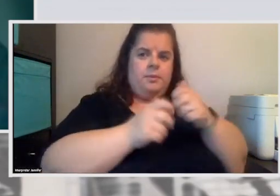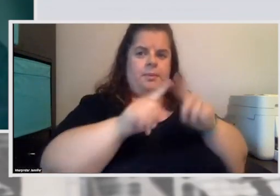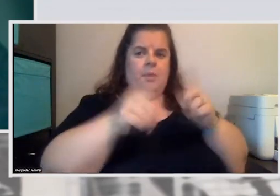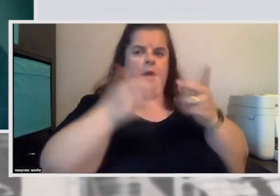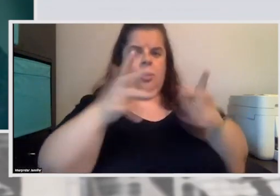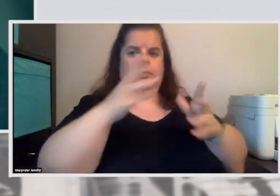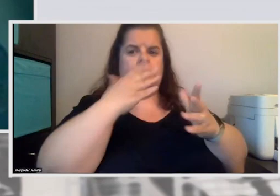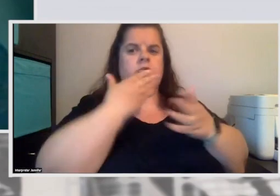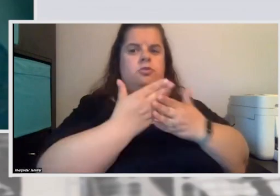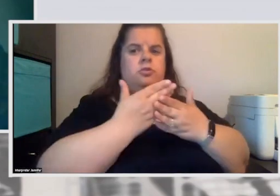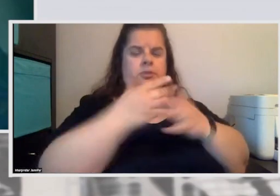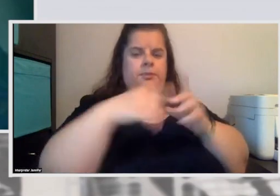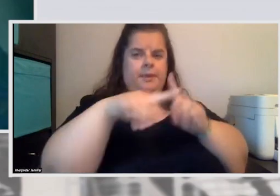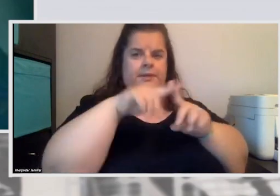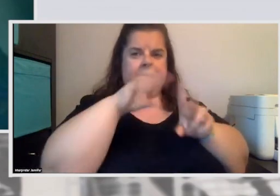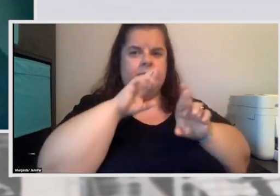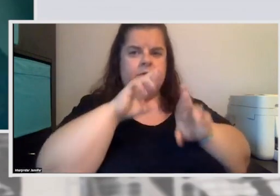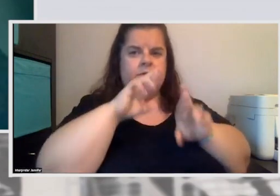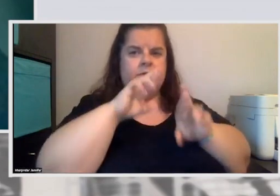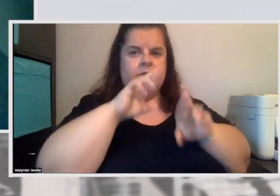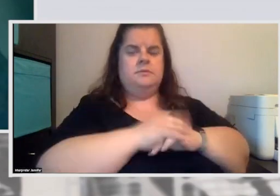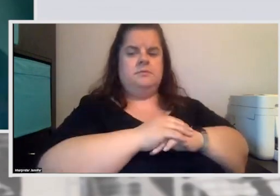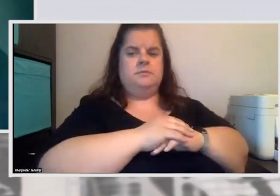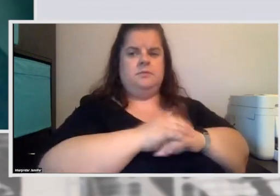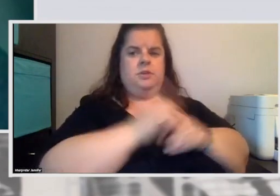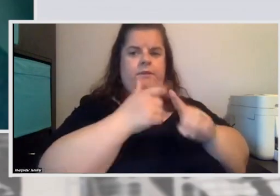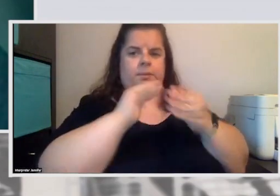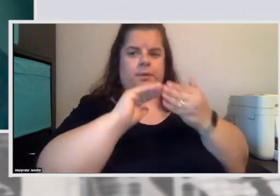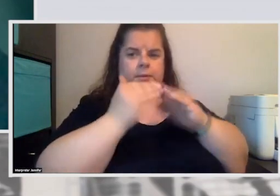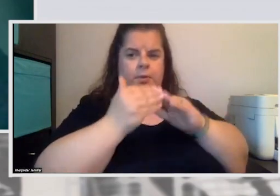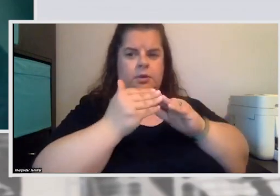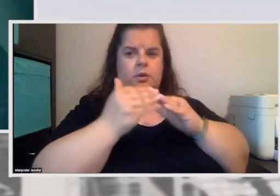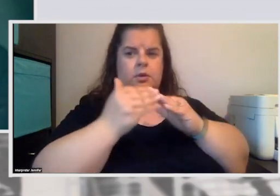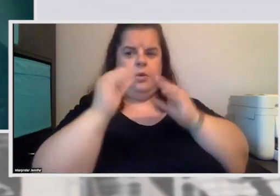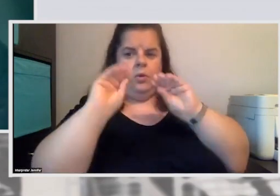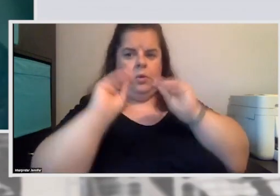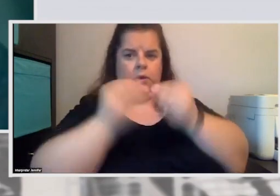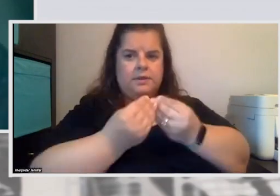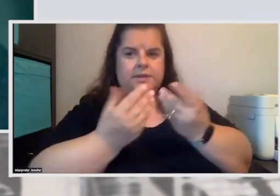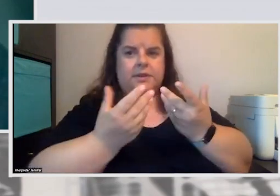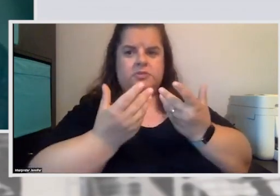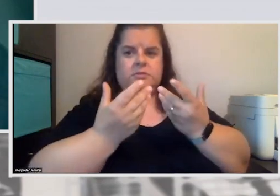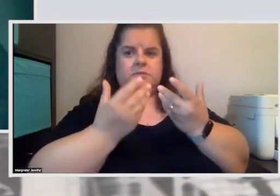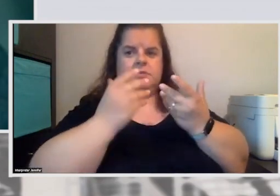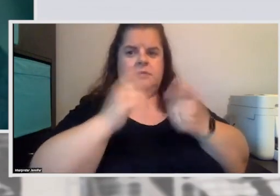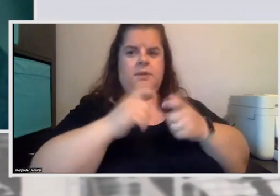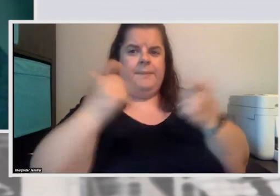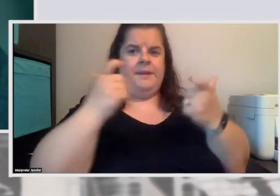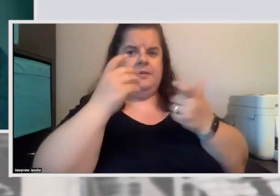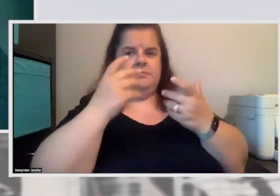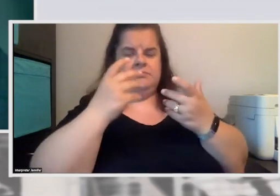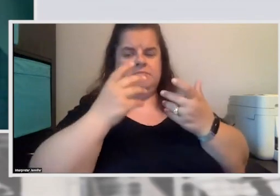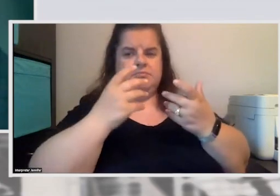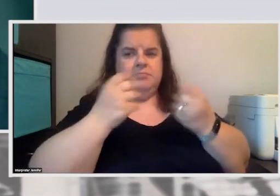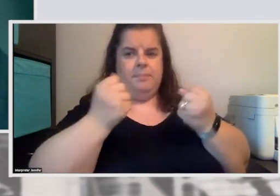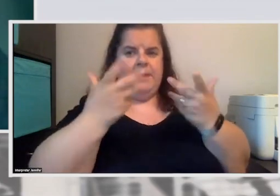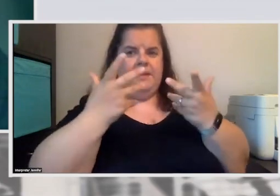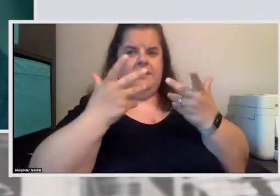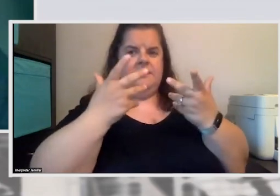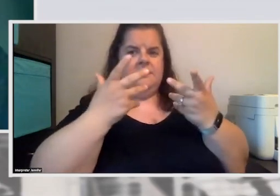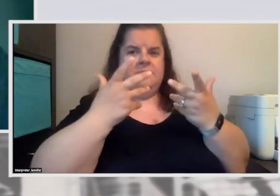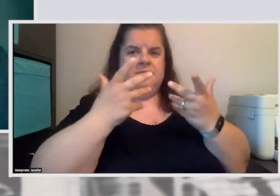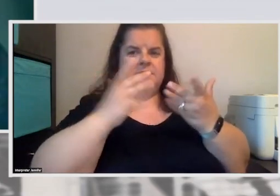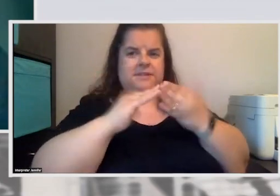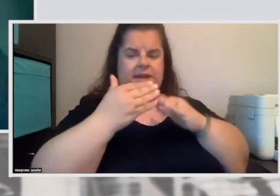of positive response from community organizations where there are large concentrations of city-owned lots